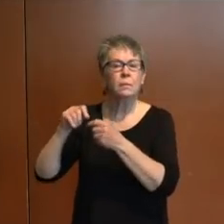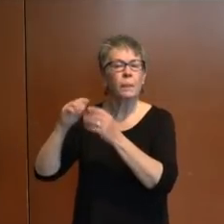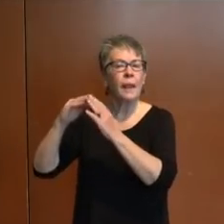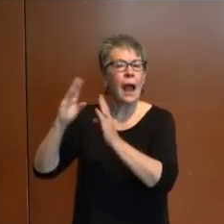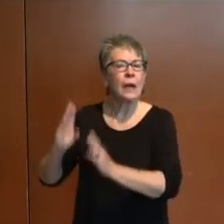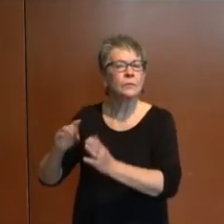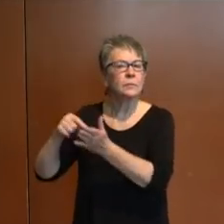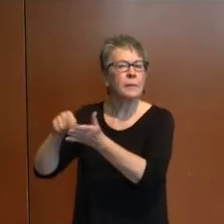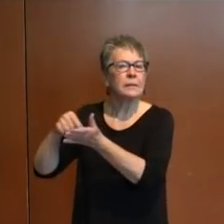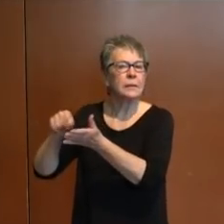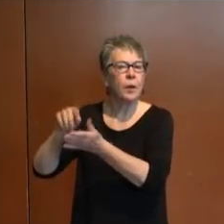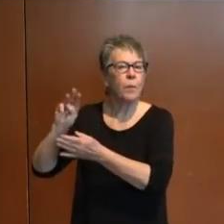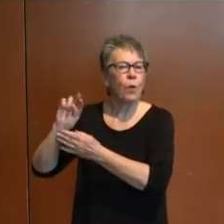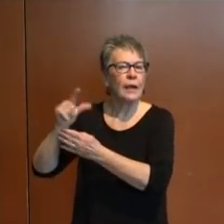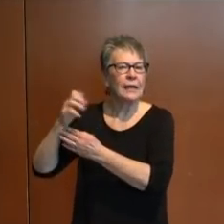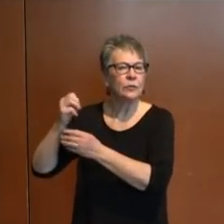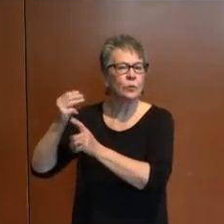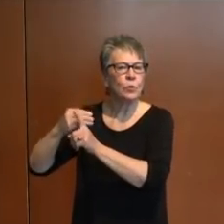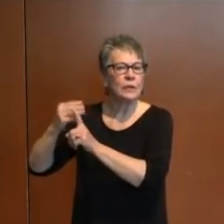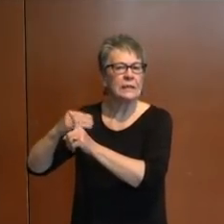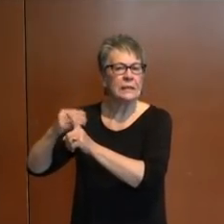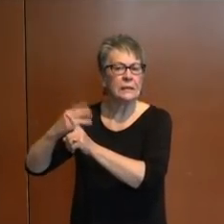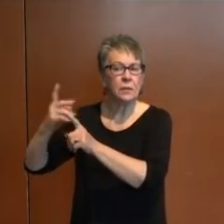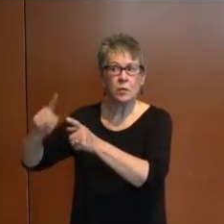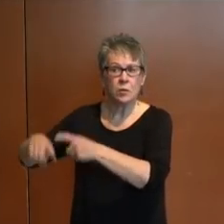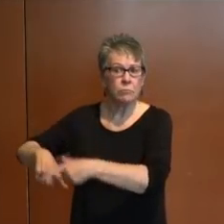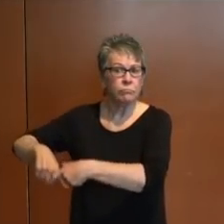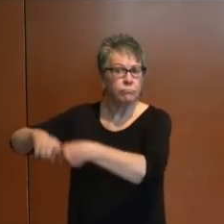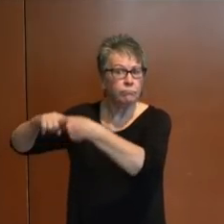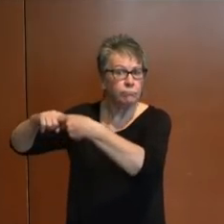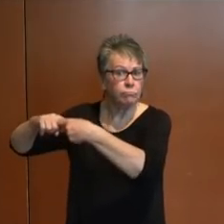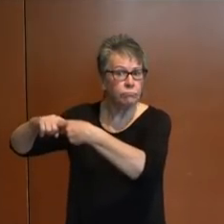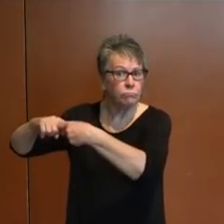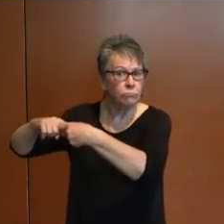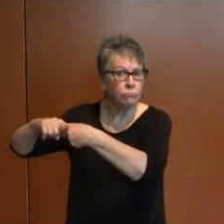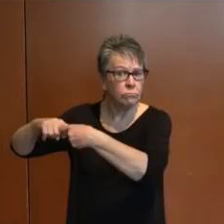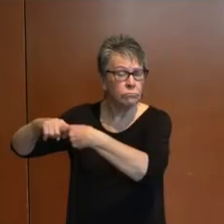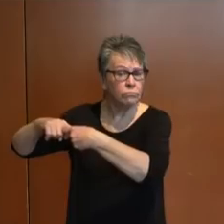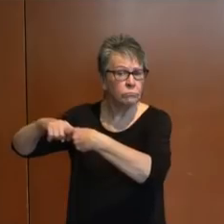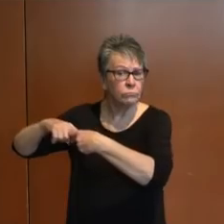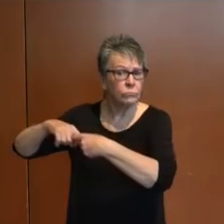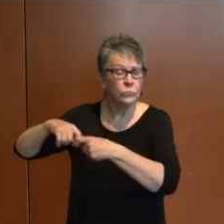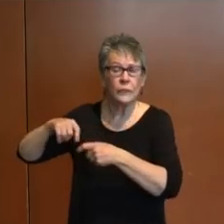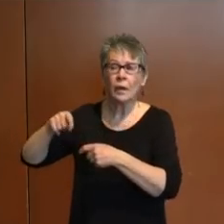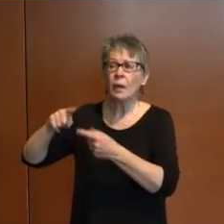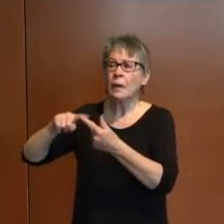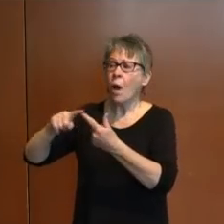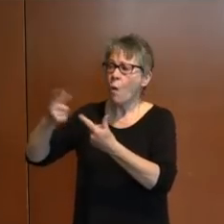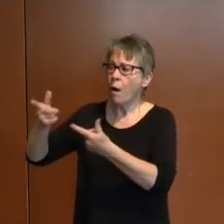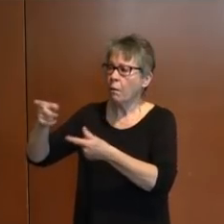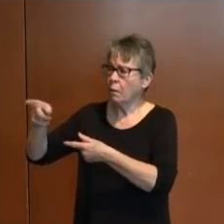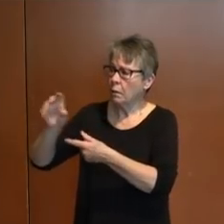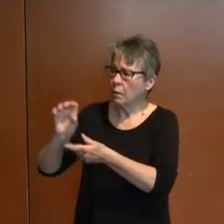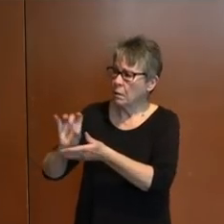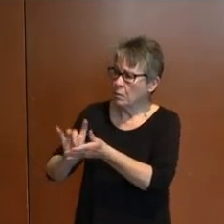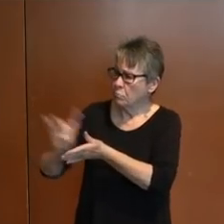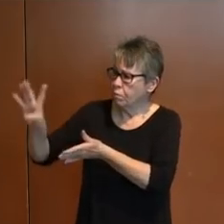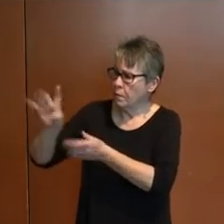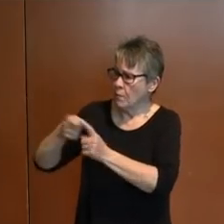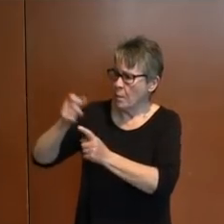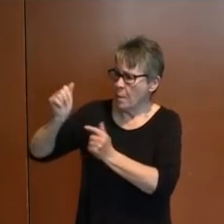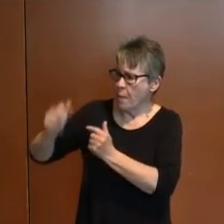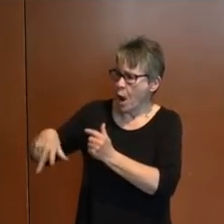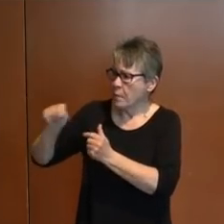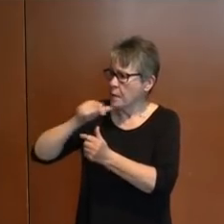is regarding evictions and foreclosures. The question is, what do you think about a similar mortgage relief measure here in New